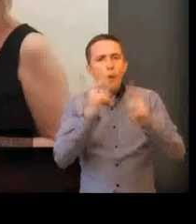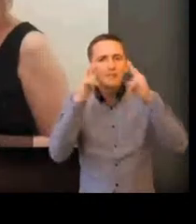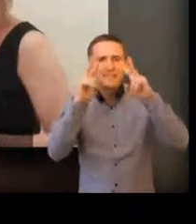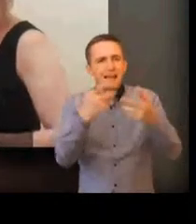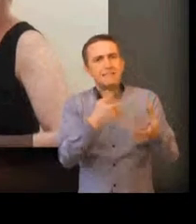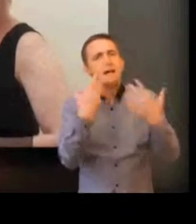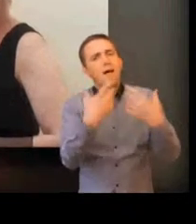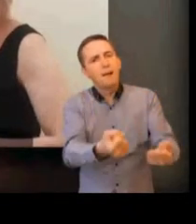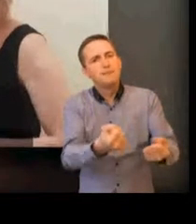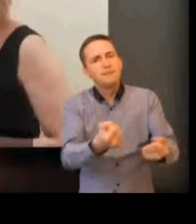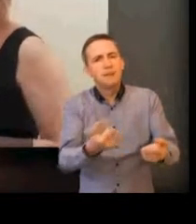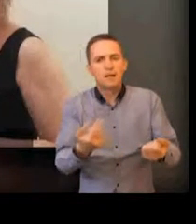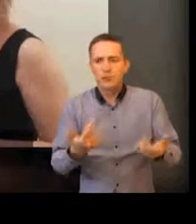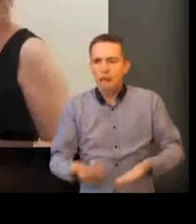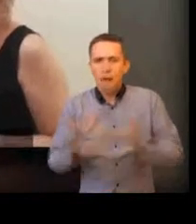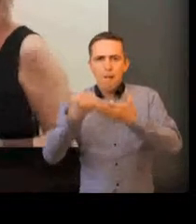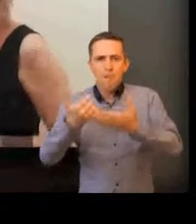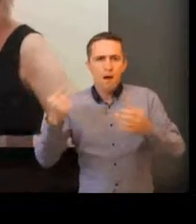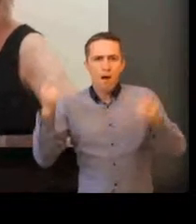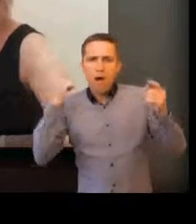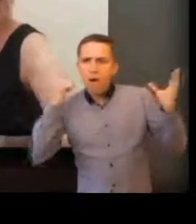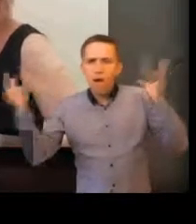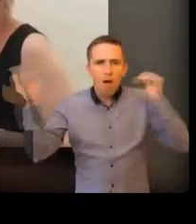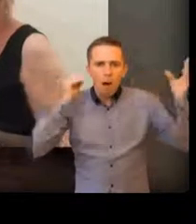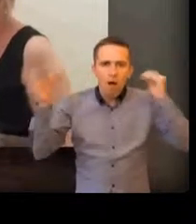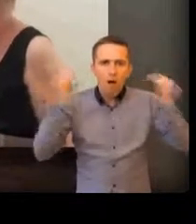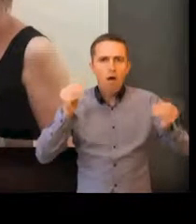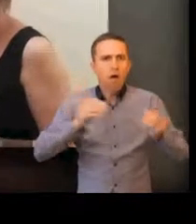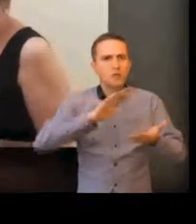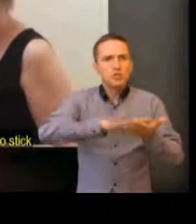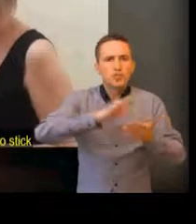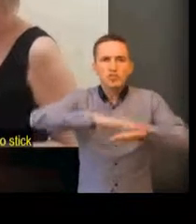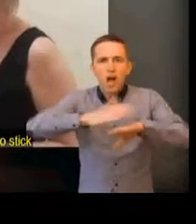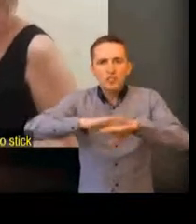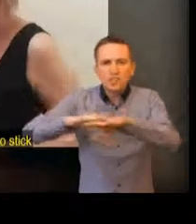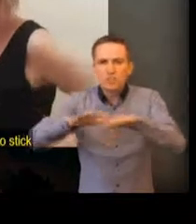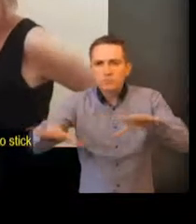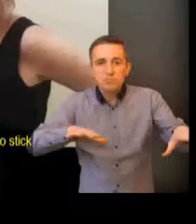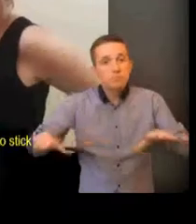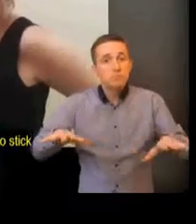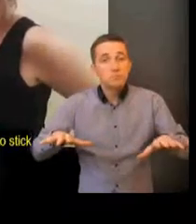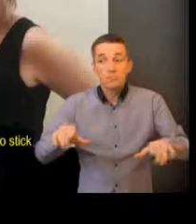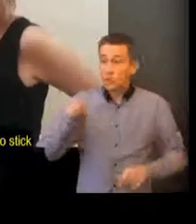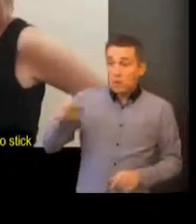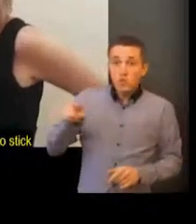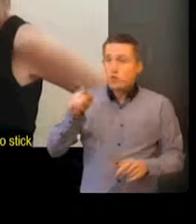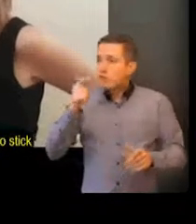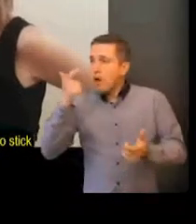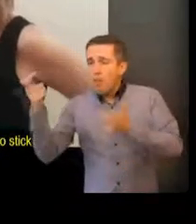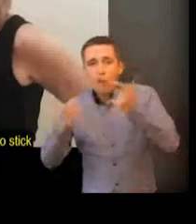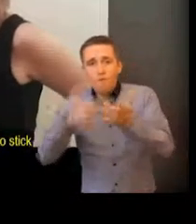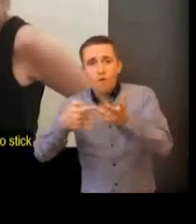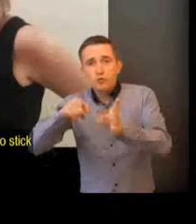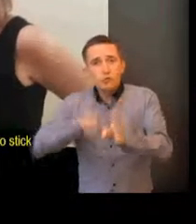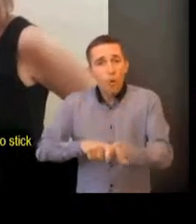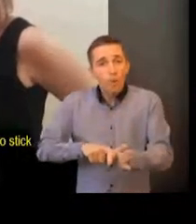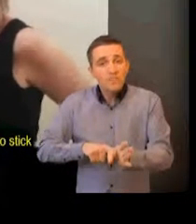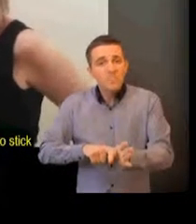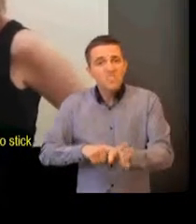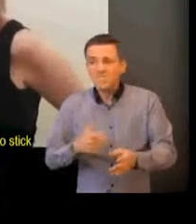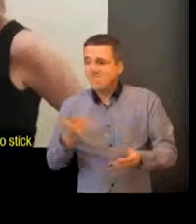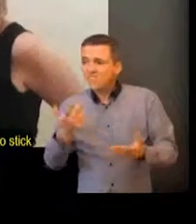differently. Explore the world. Absolutely explore the world. And we weren't really thinking about that. And that, to be honest, is probably more of our concerns now.